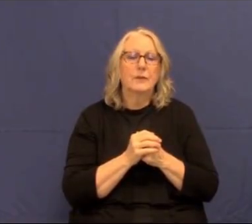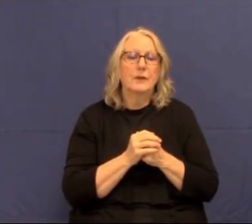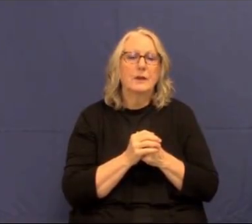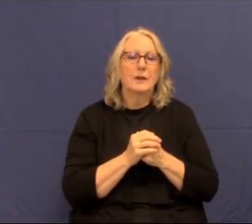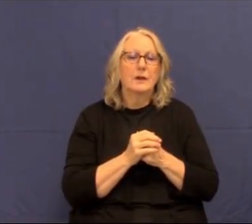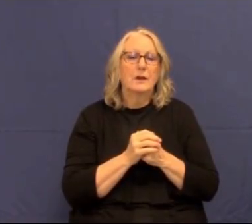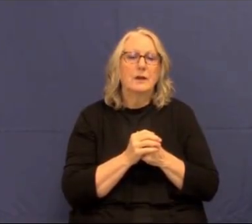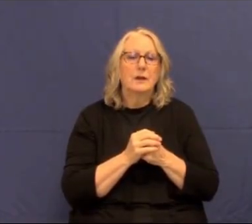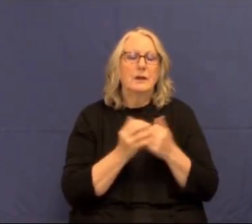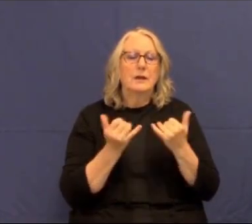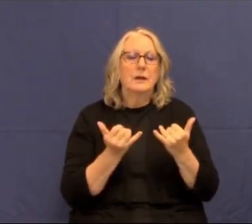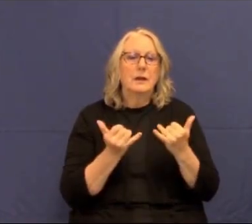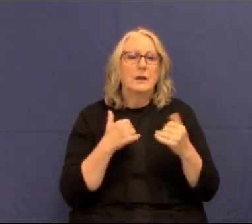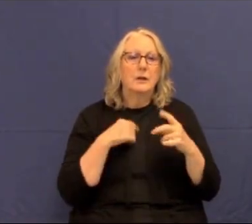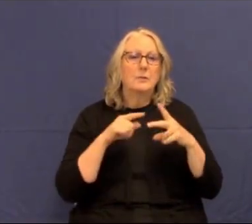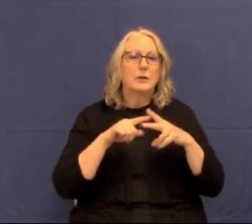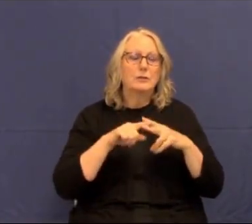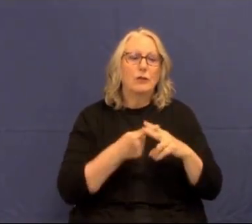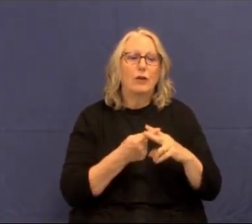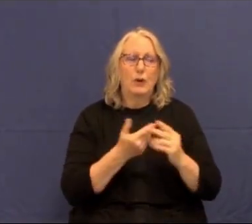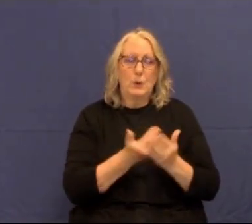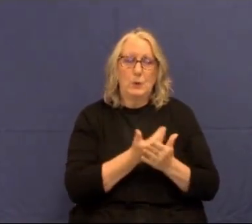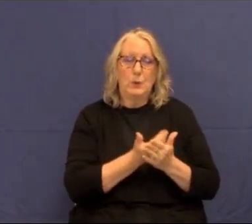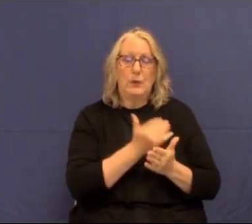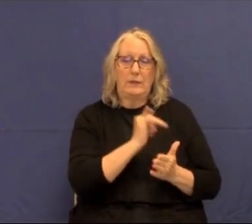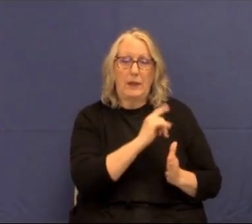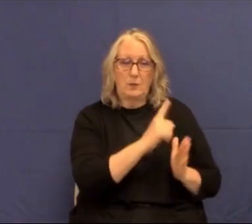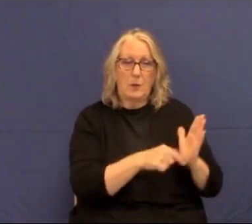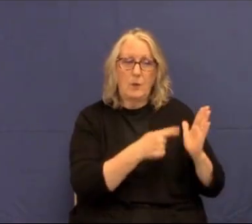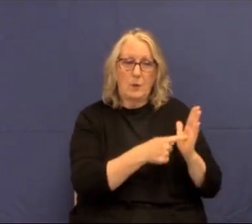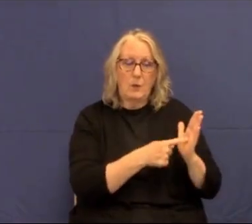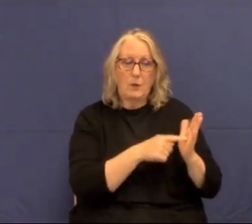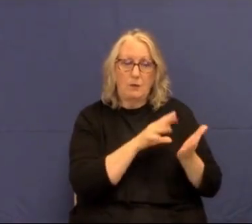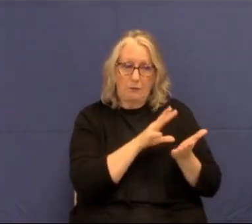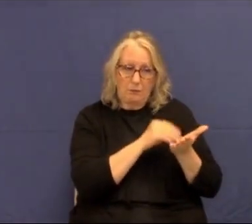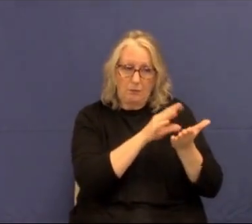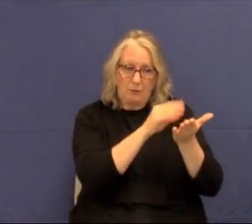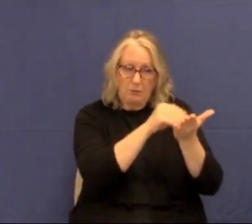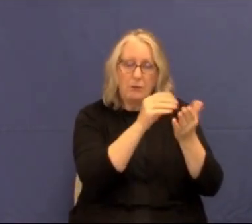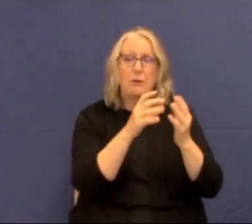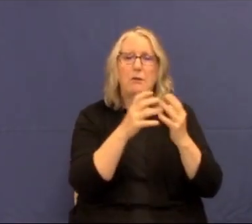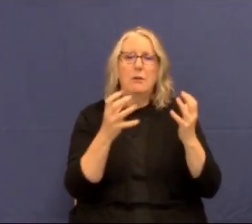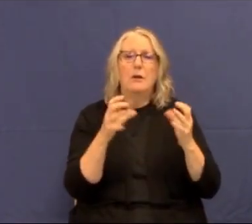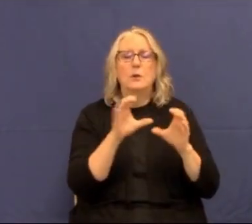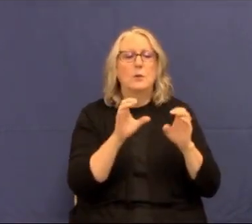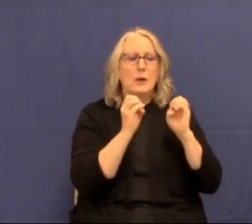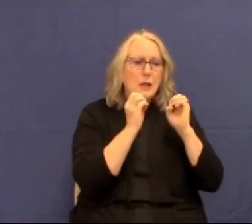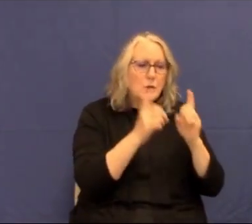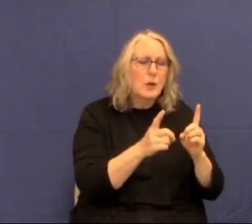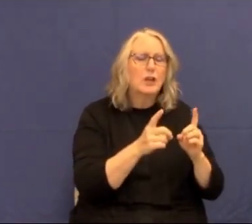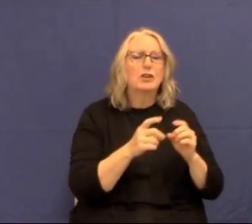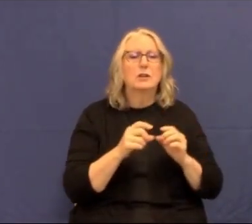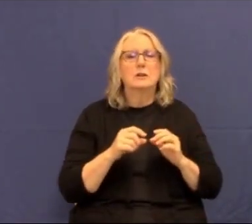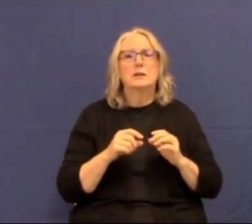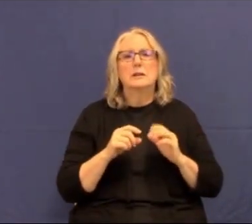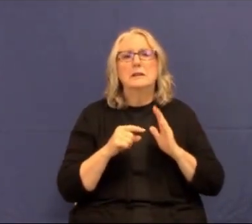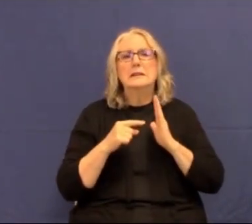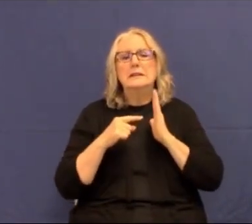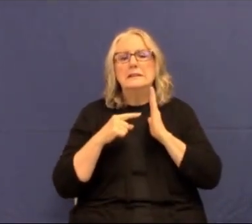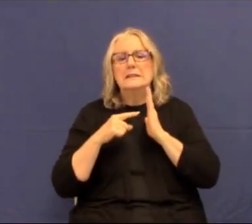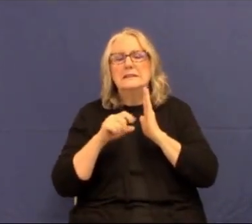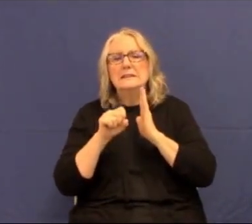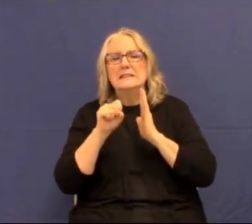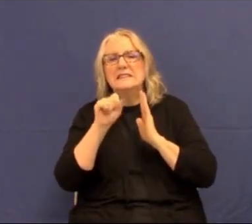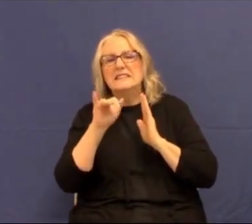as I am starting new to this role, I have been doing like a lot of education and simulations and that type of